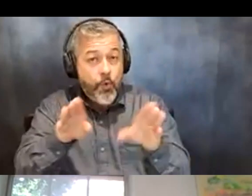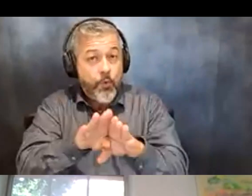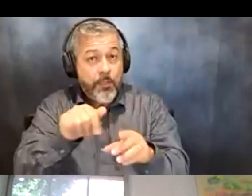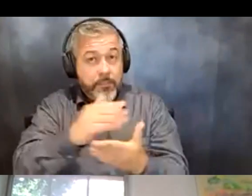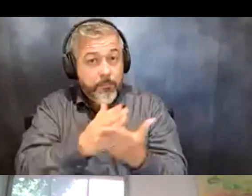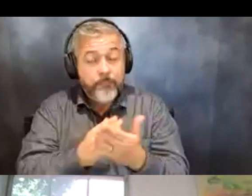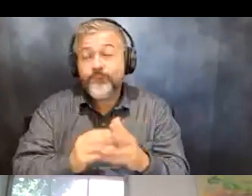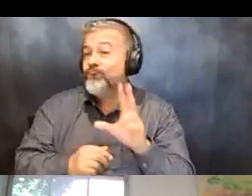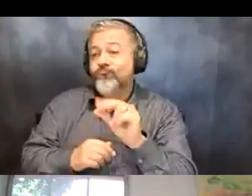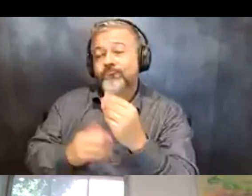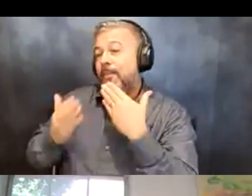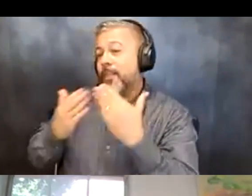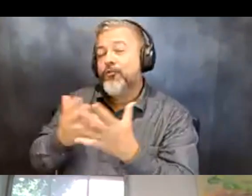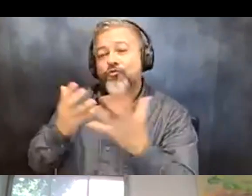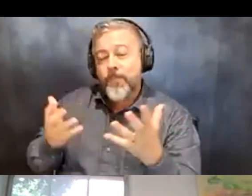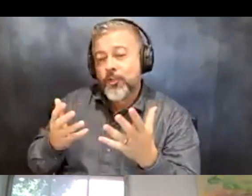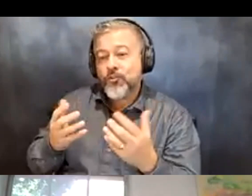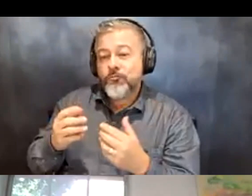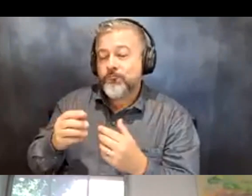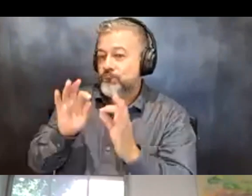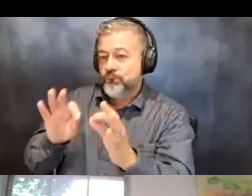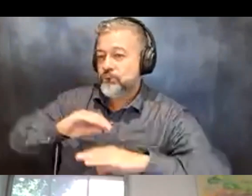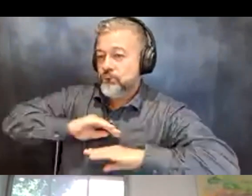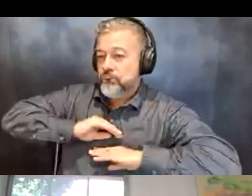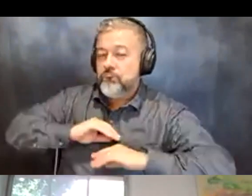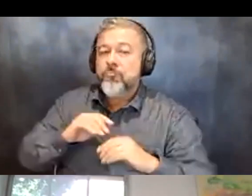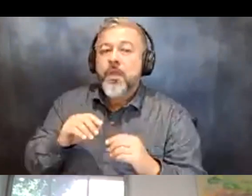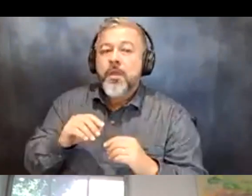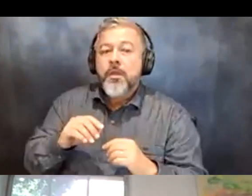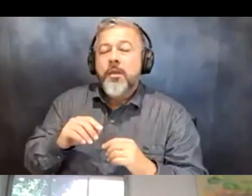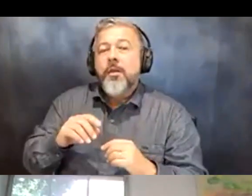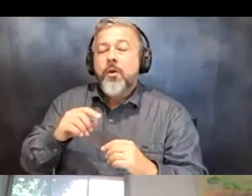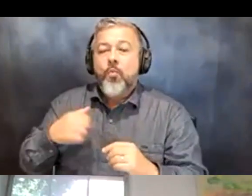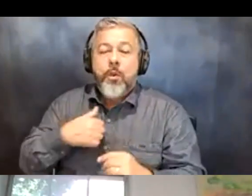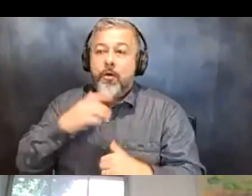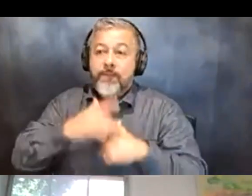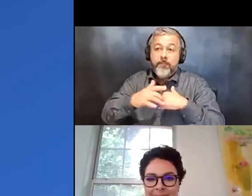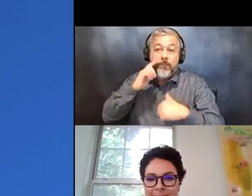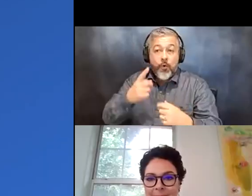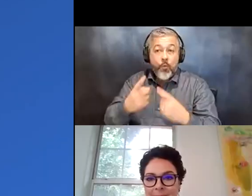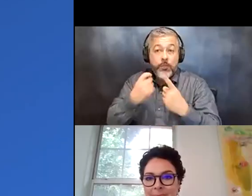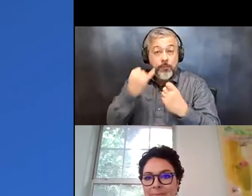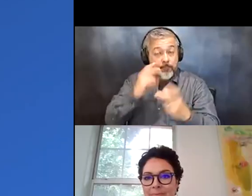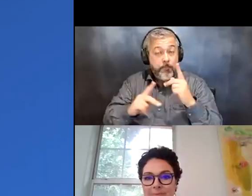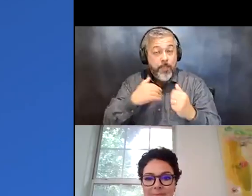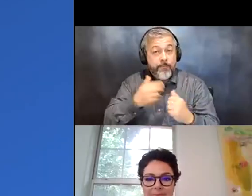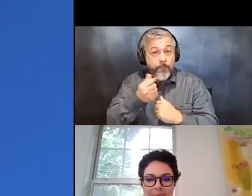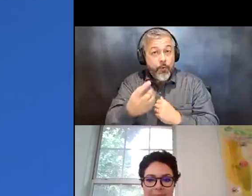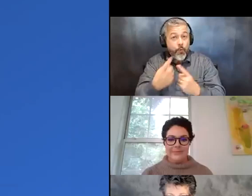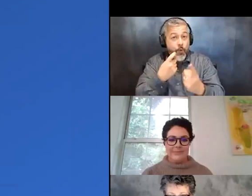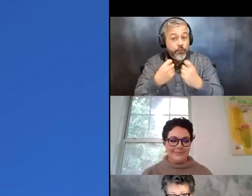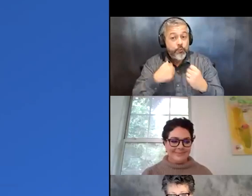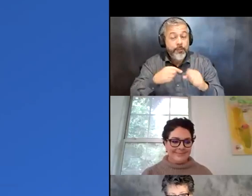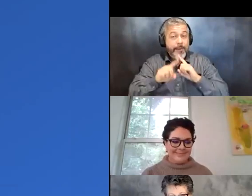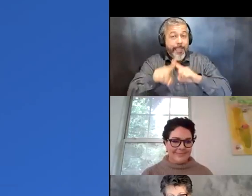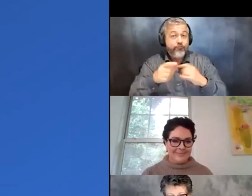No, thank you both very much. And just available for questions if people have a few questions that we can